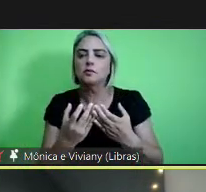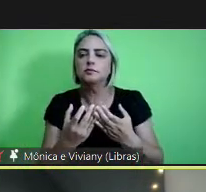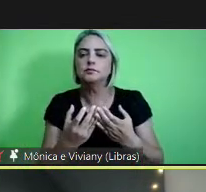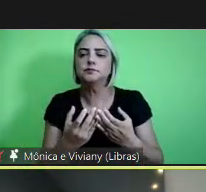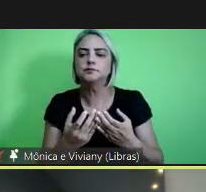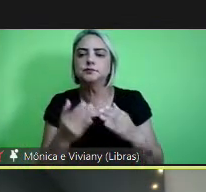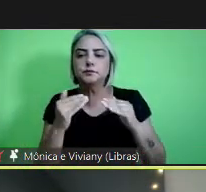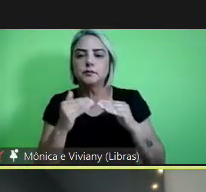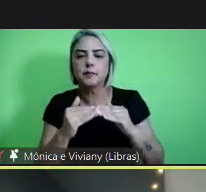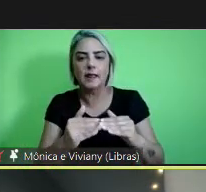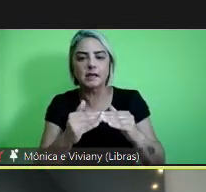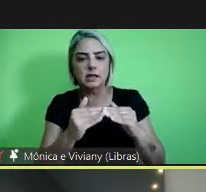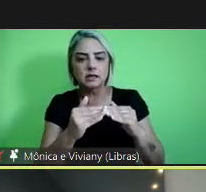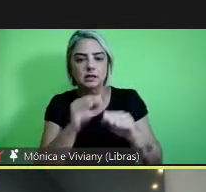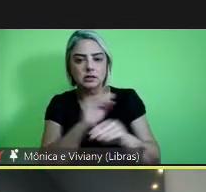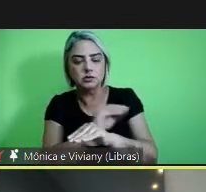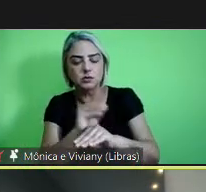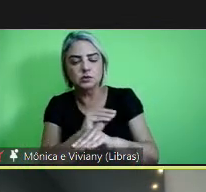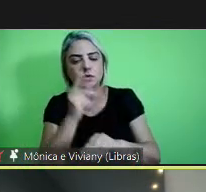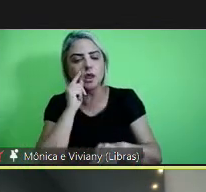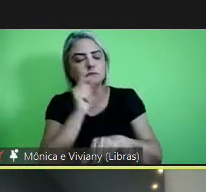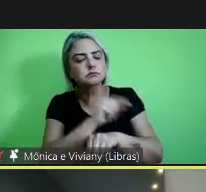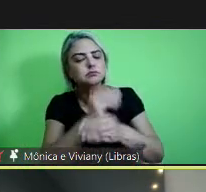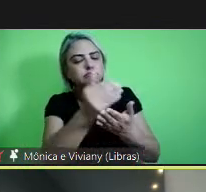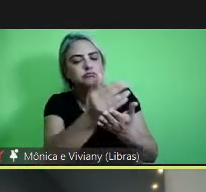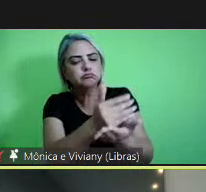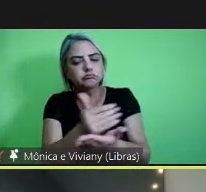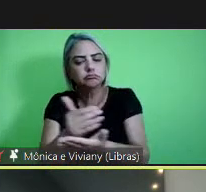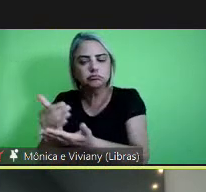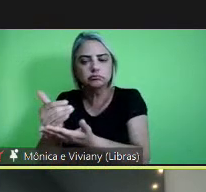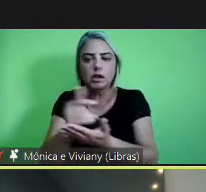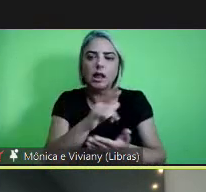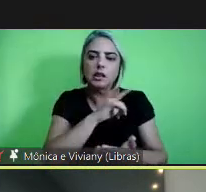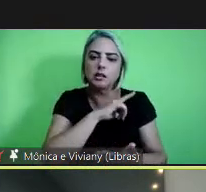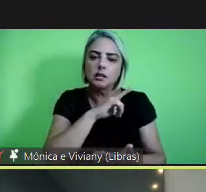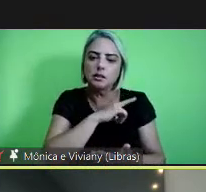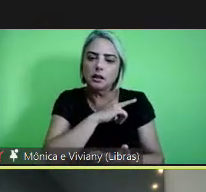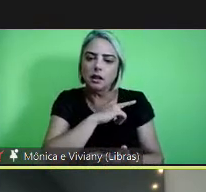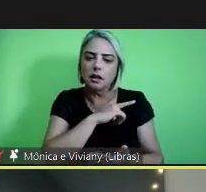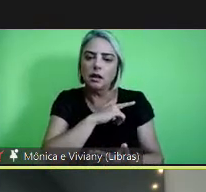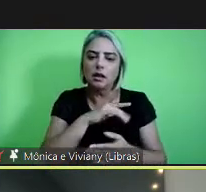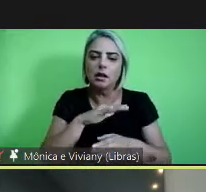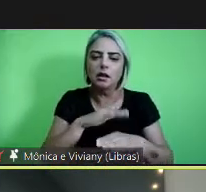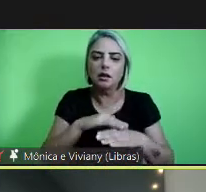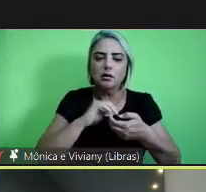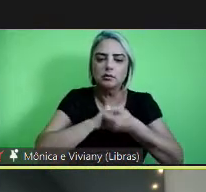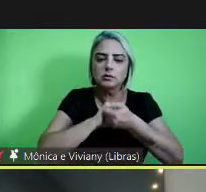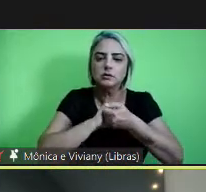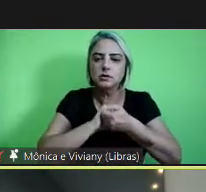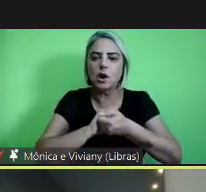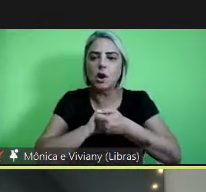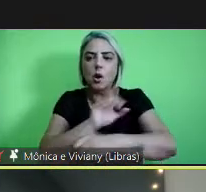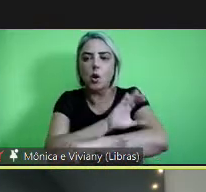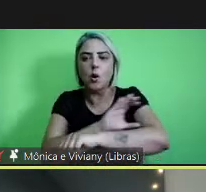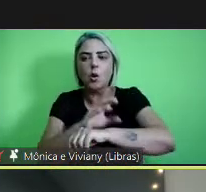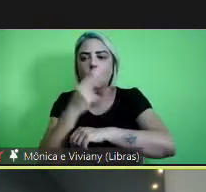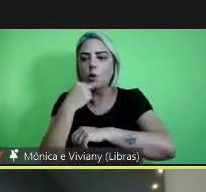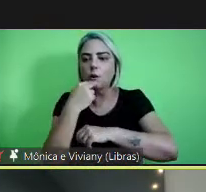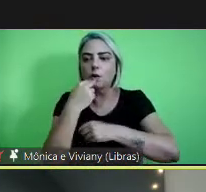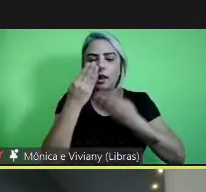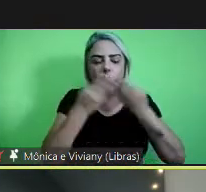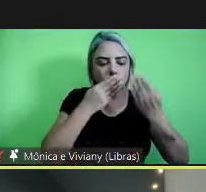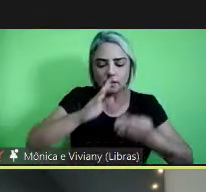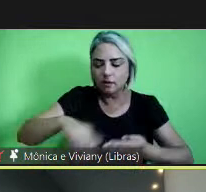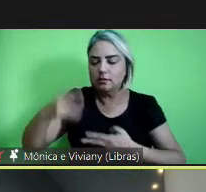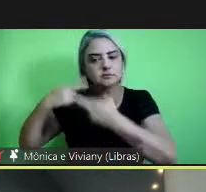of physical education have provided physical, individual, and collective service and monitor the data. And we have